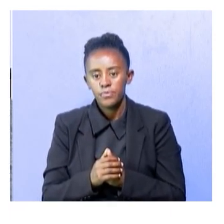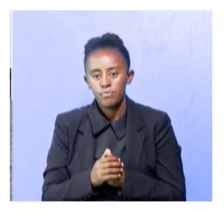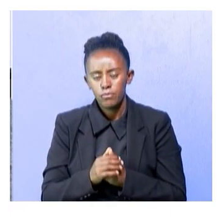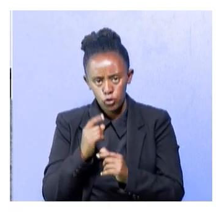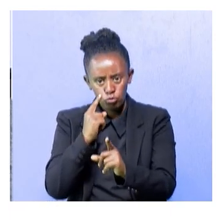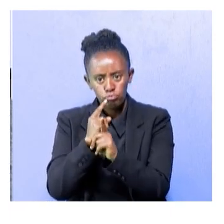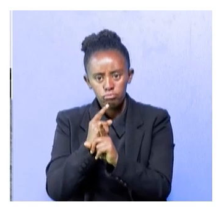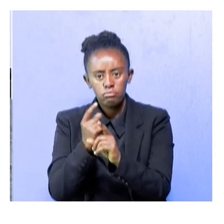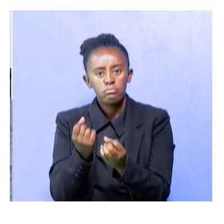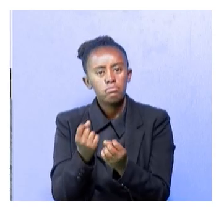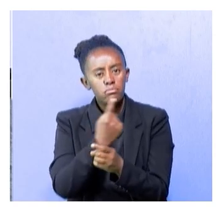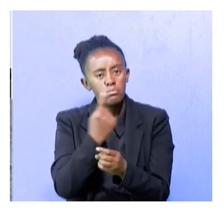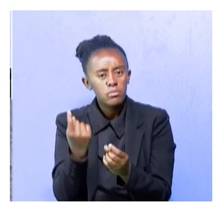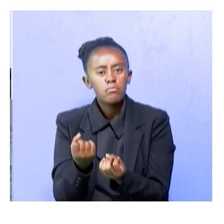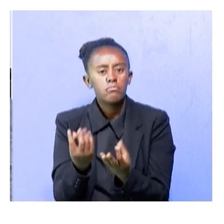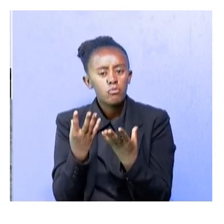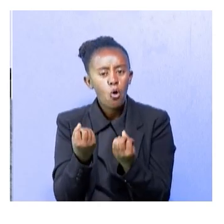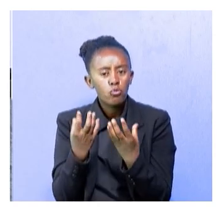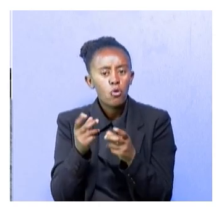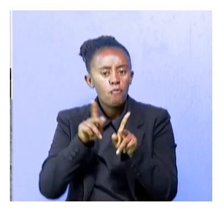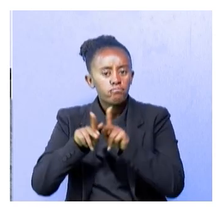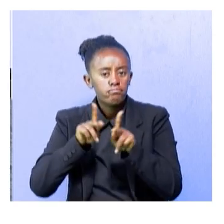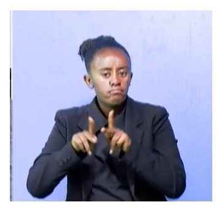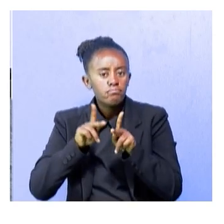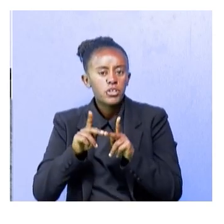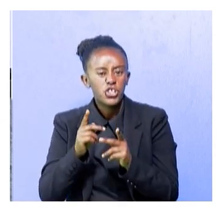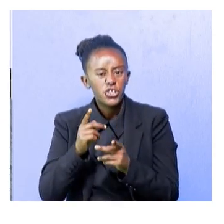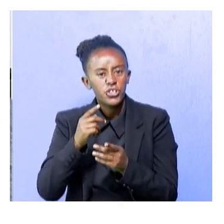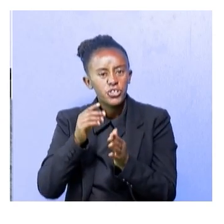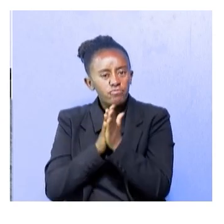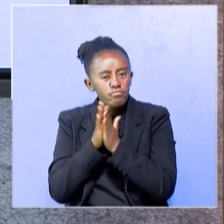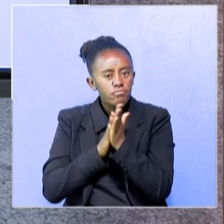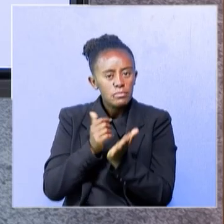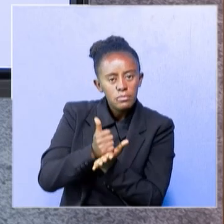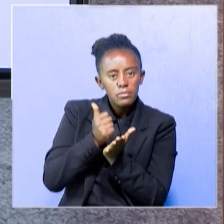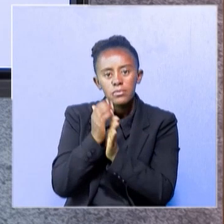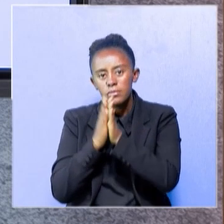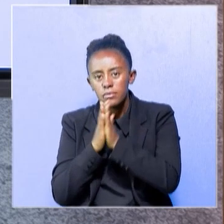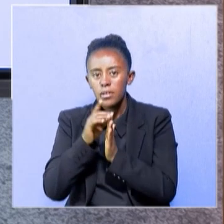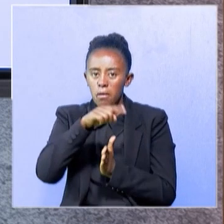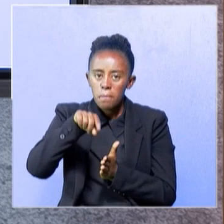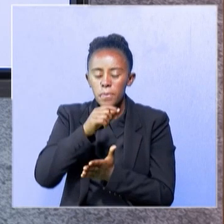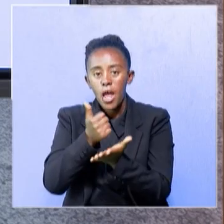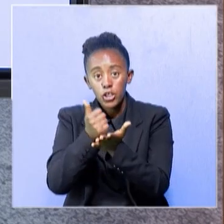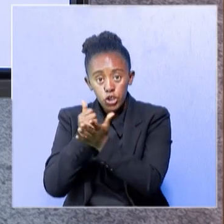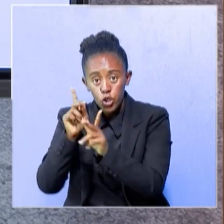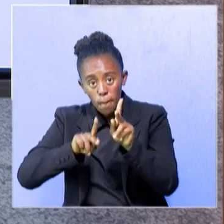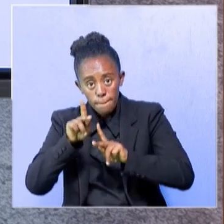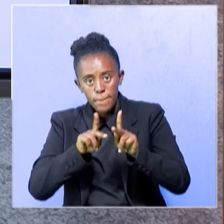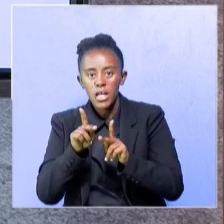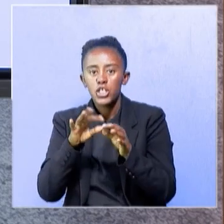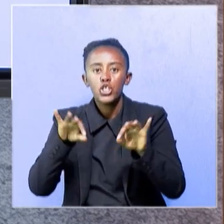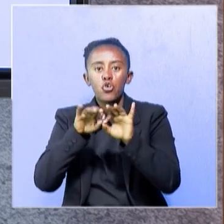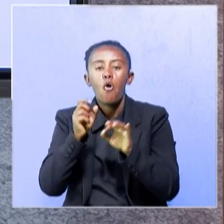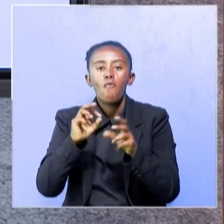Sure, there are lots of generous people in Ethiopia. They are assisting people, those in need of